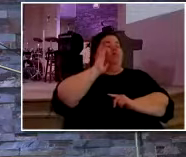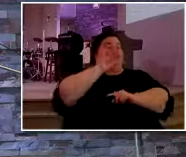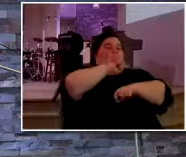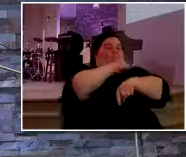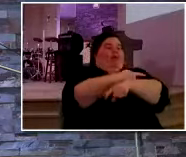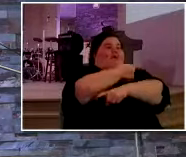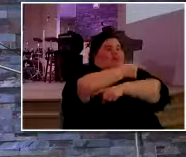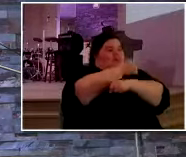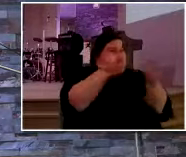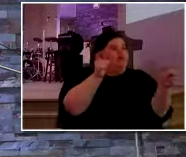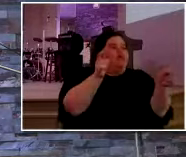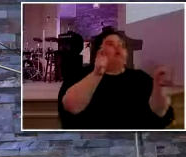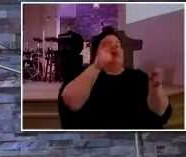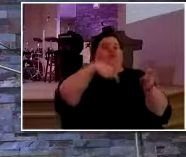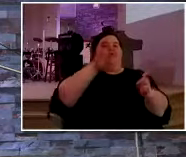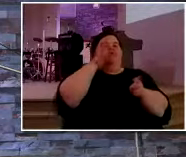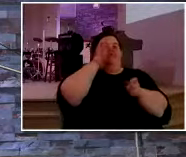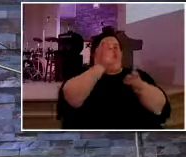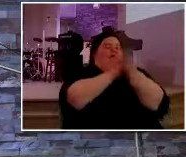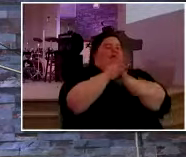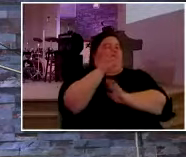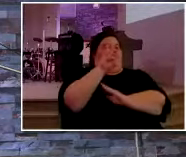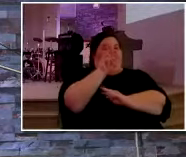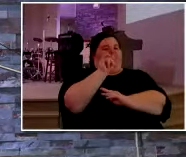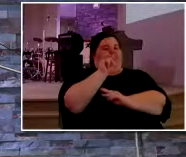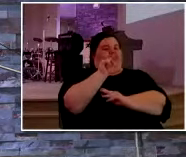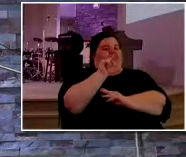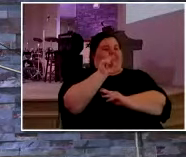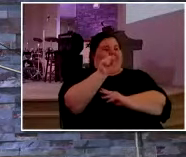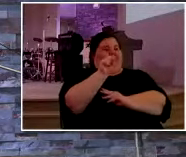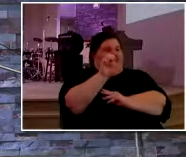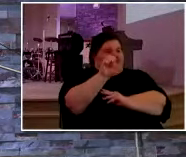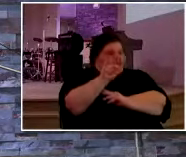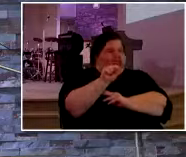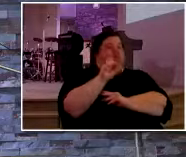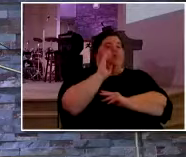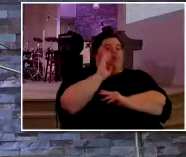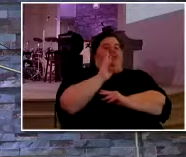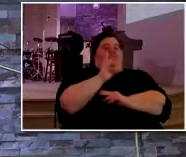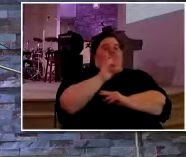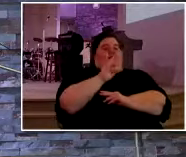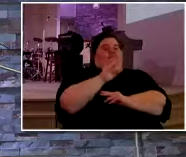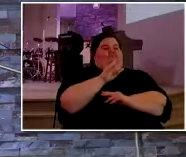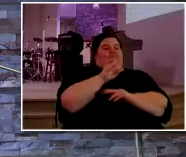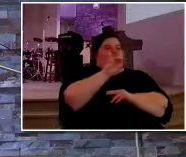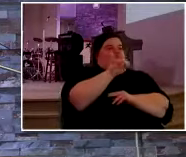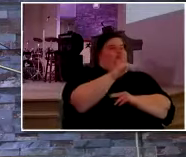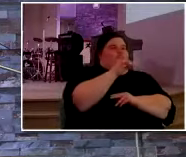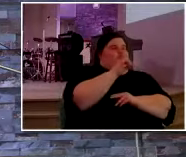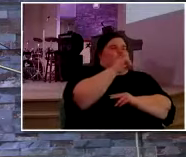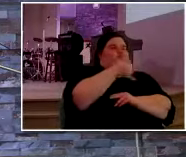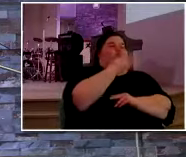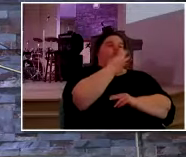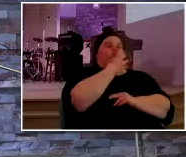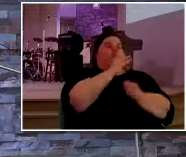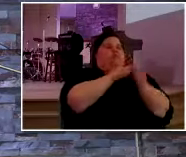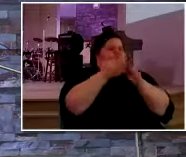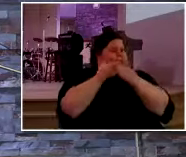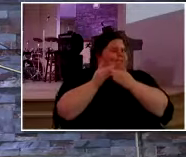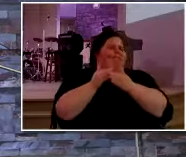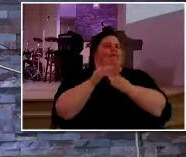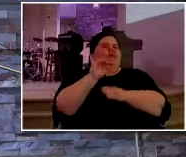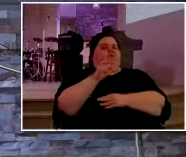witnesses unto me both in Jerusalem and in all Judea and in Samaria and unto the uttermost part of